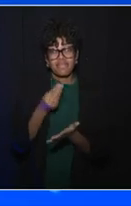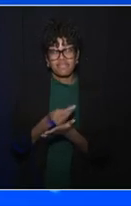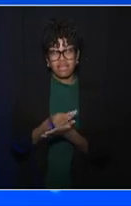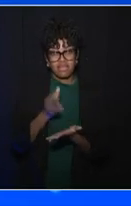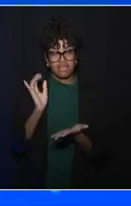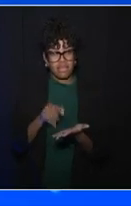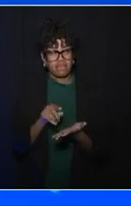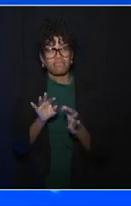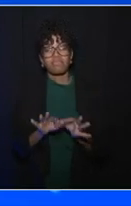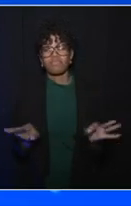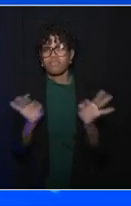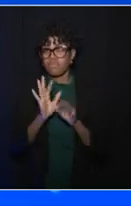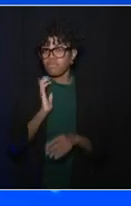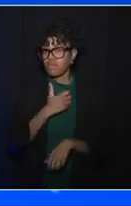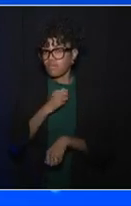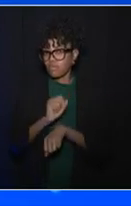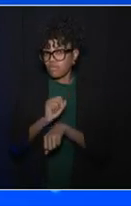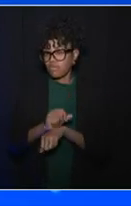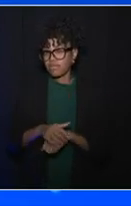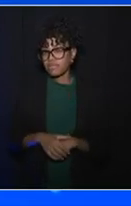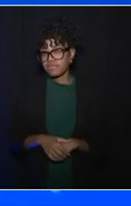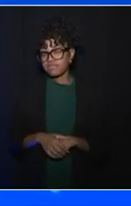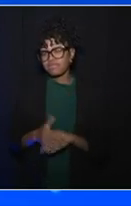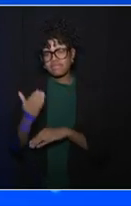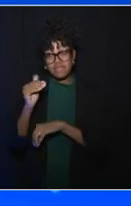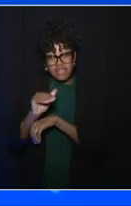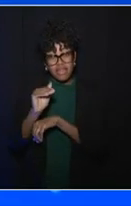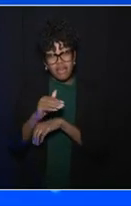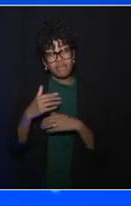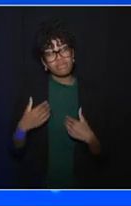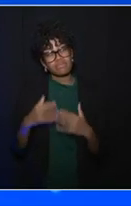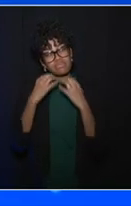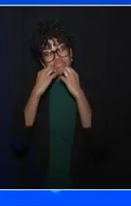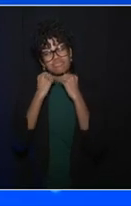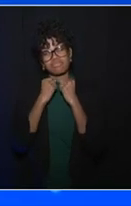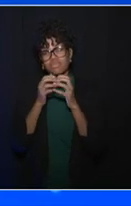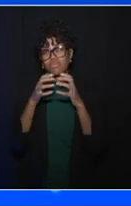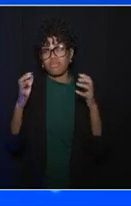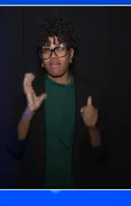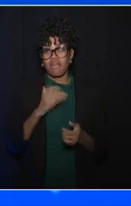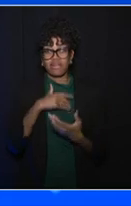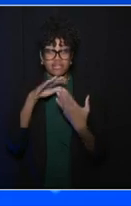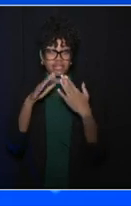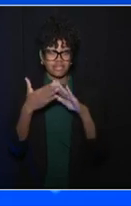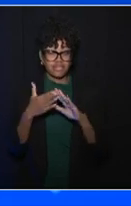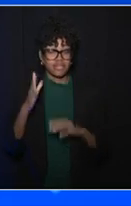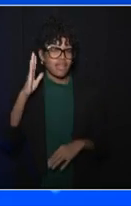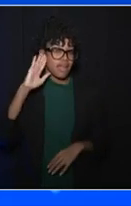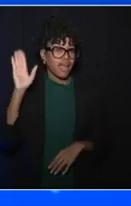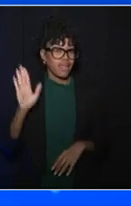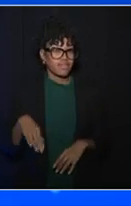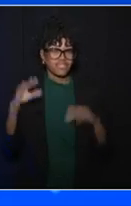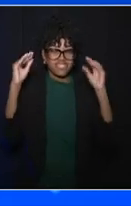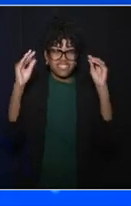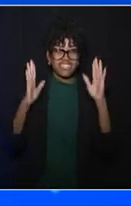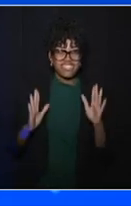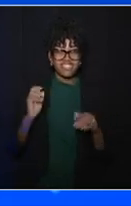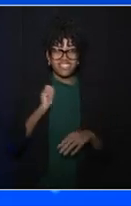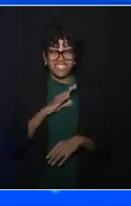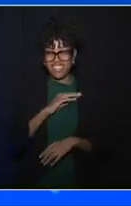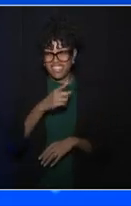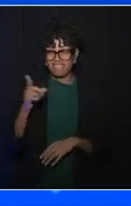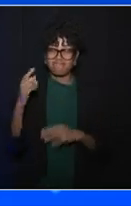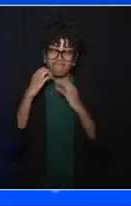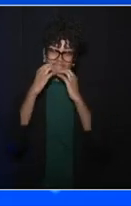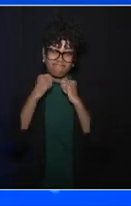this night, I want to say, means a lot to us in the city, and I know it means a lot to our teachers and staff. So